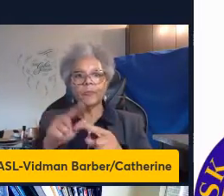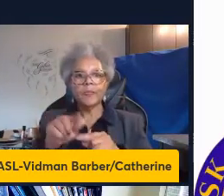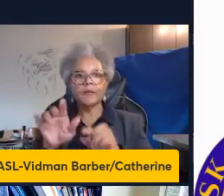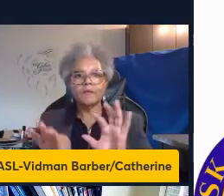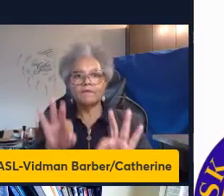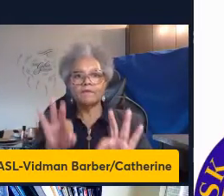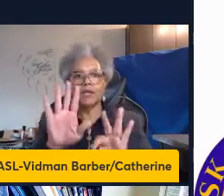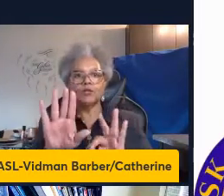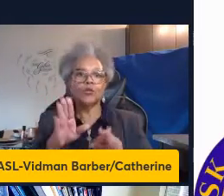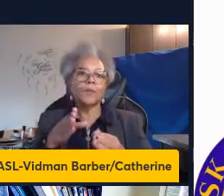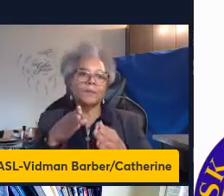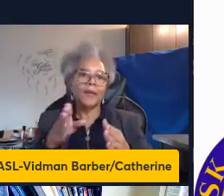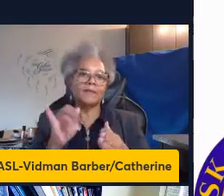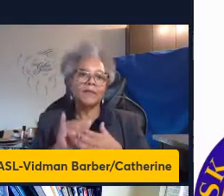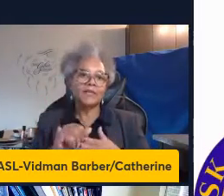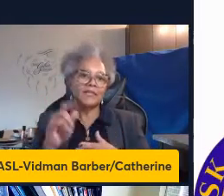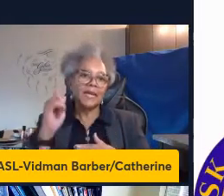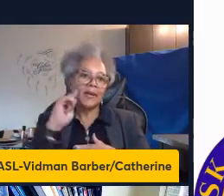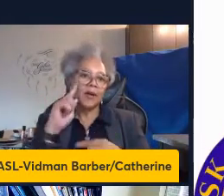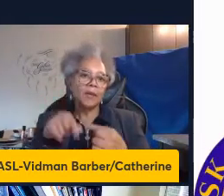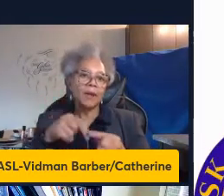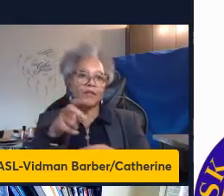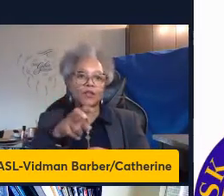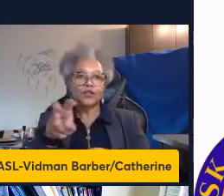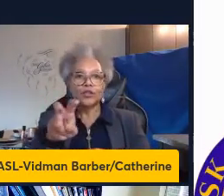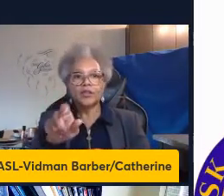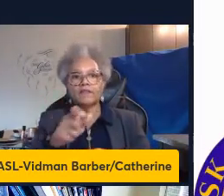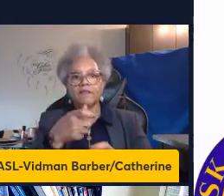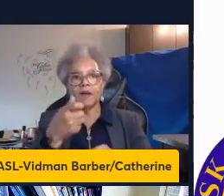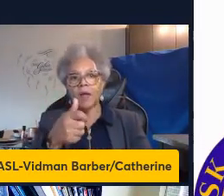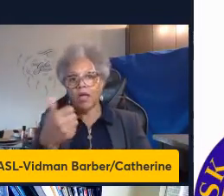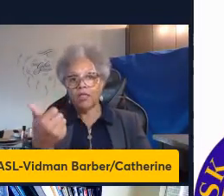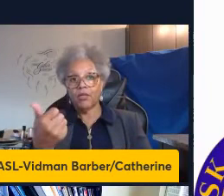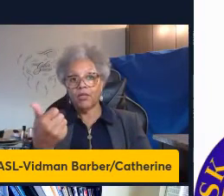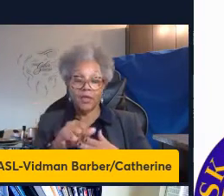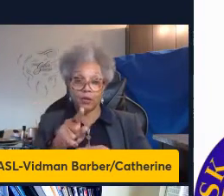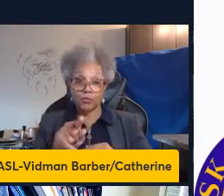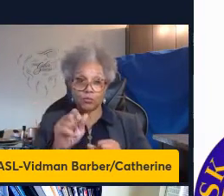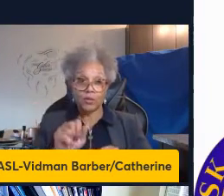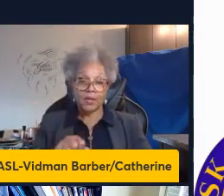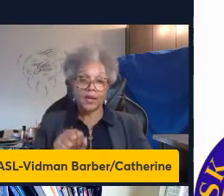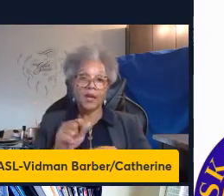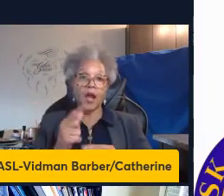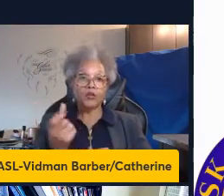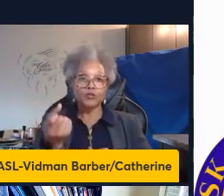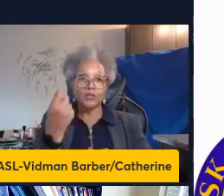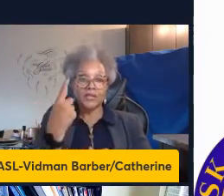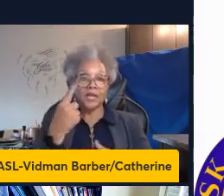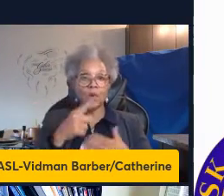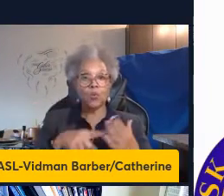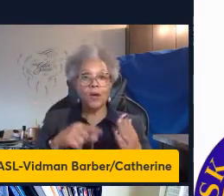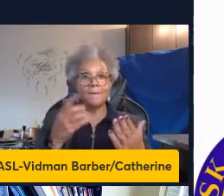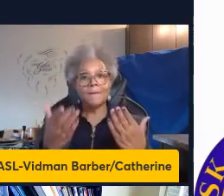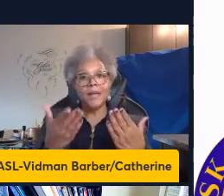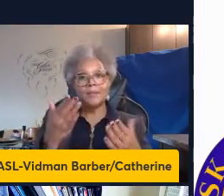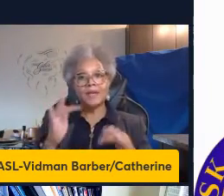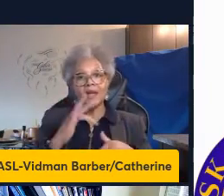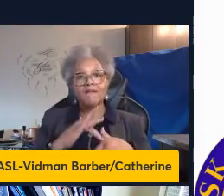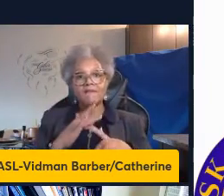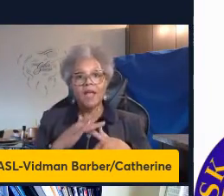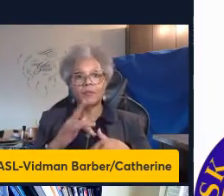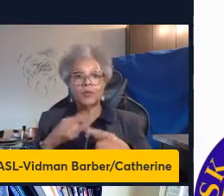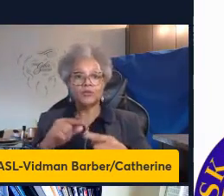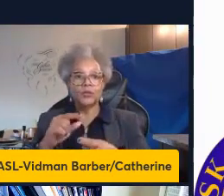path is hearing about the journeys of others, so that you can understand what may be available to you